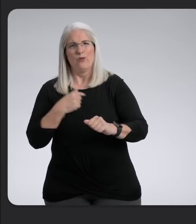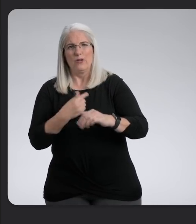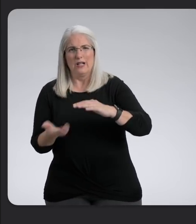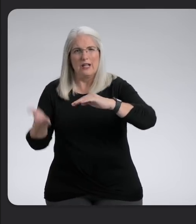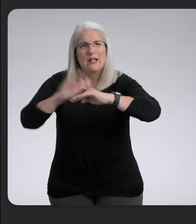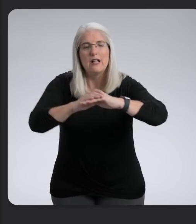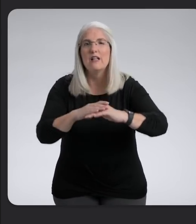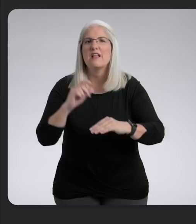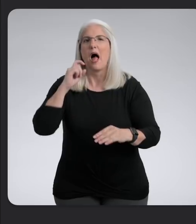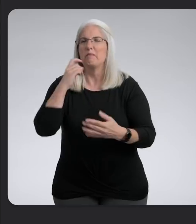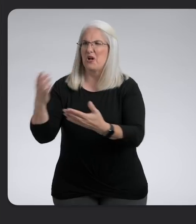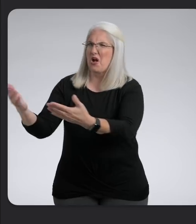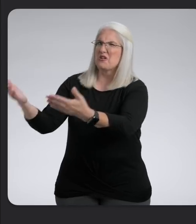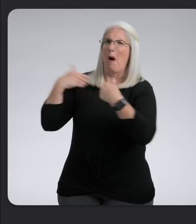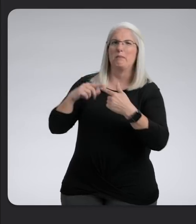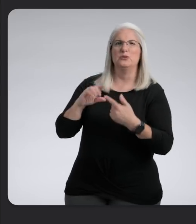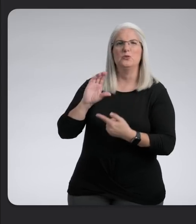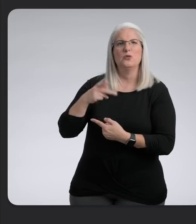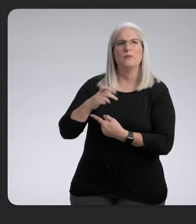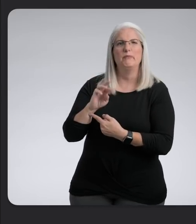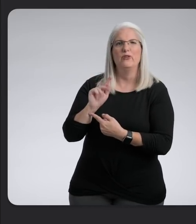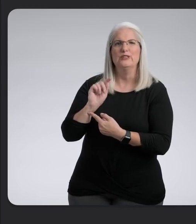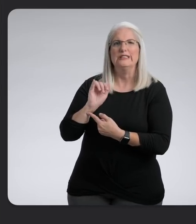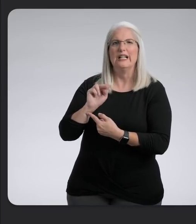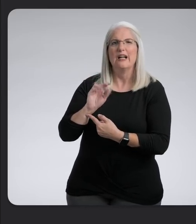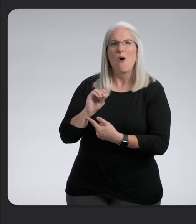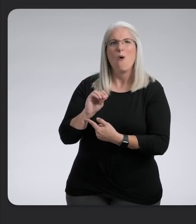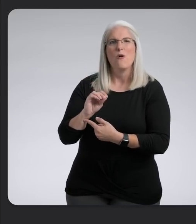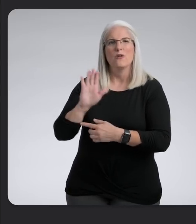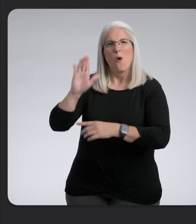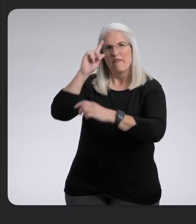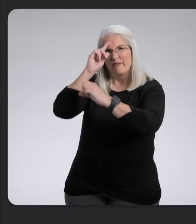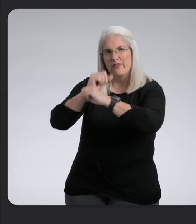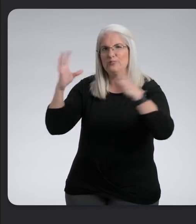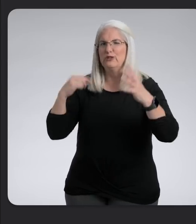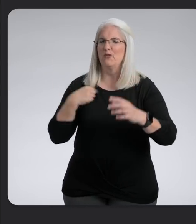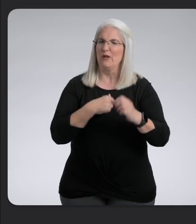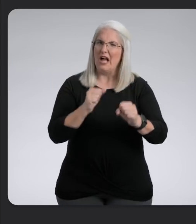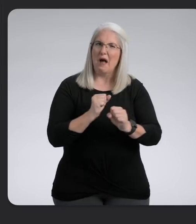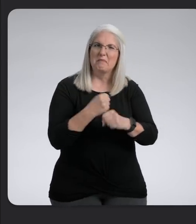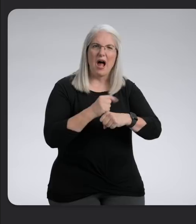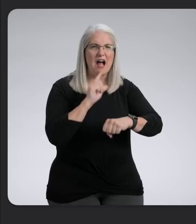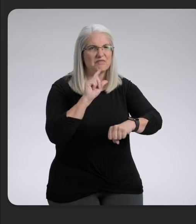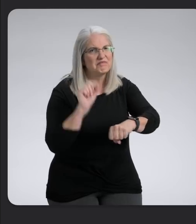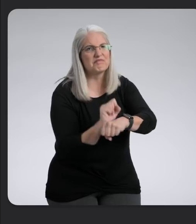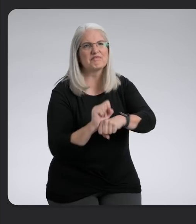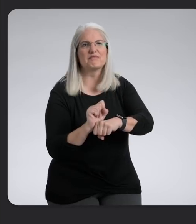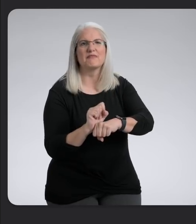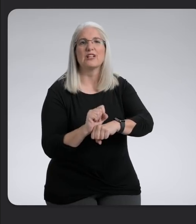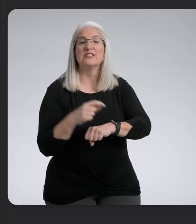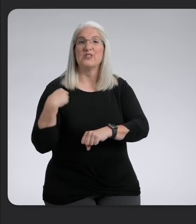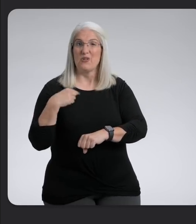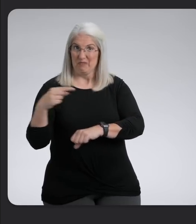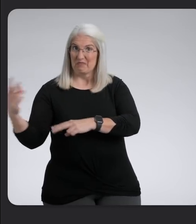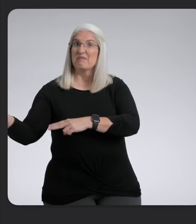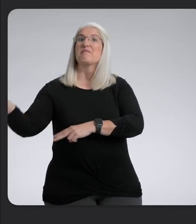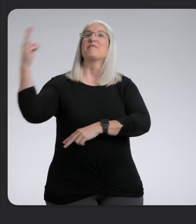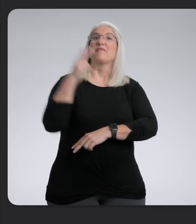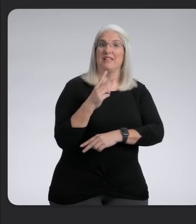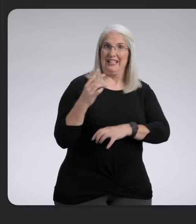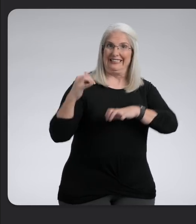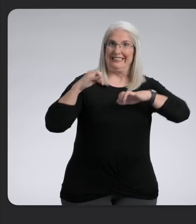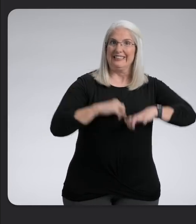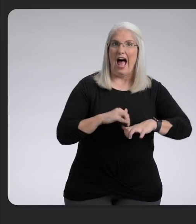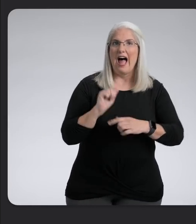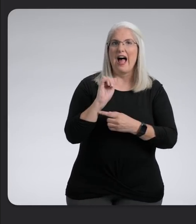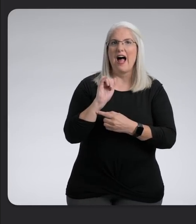to Cupertino. Let's turn your vision into reality. And we had a Silicon Valley Airbnb, and we started side